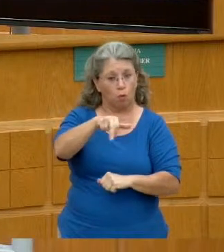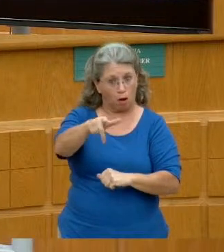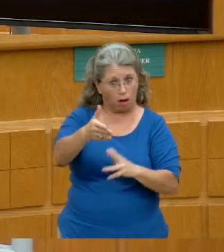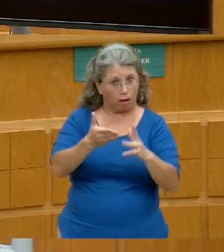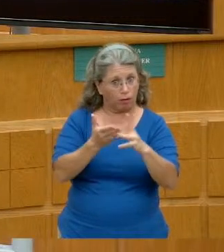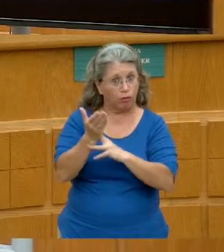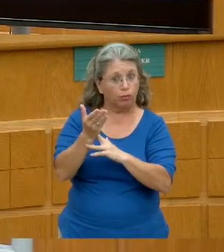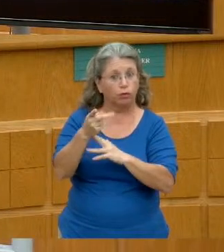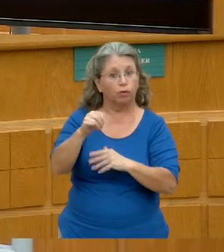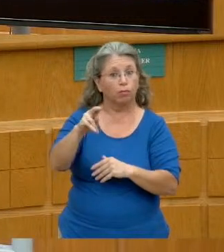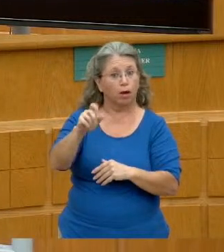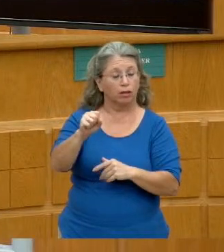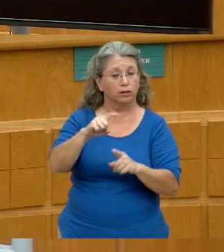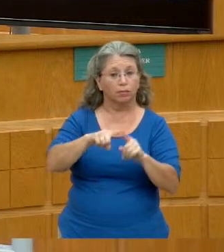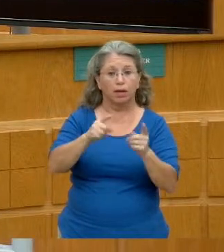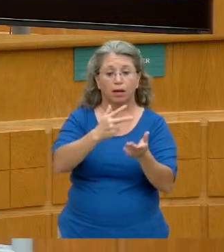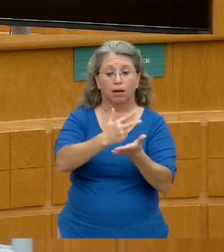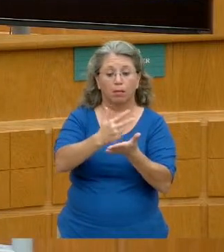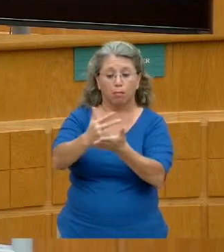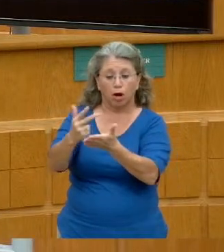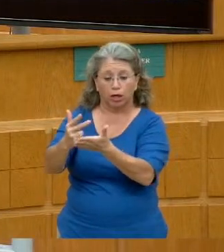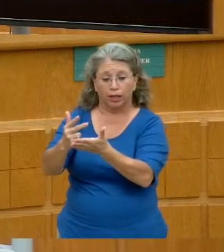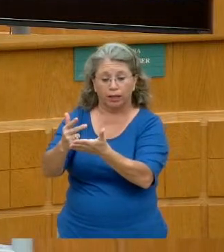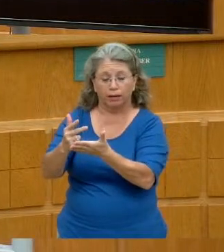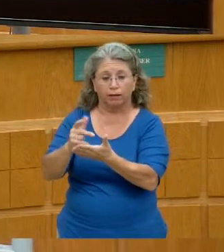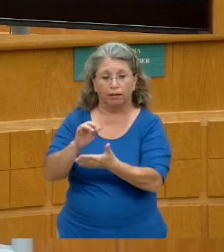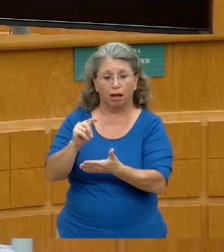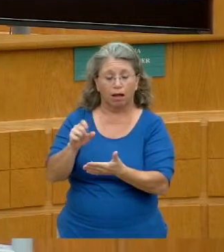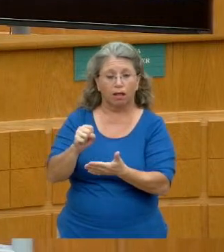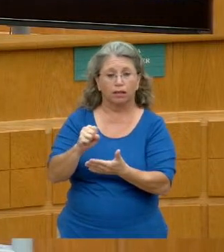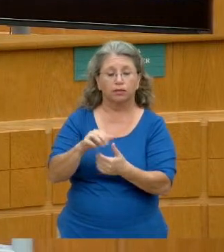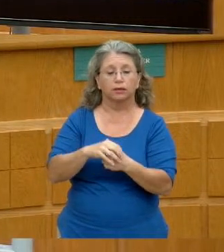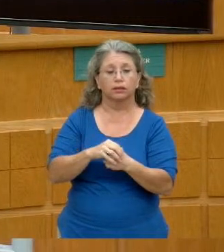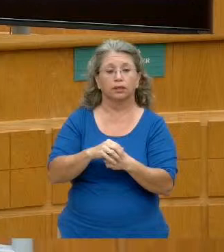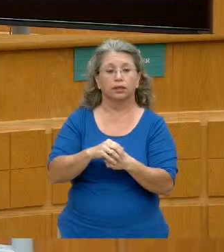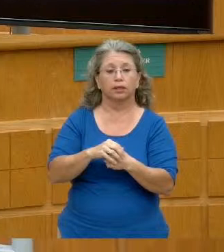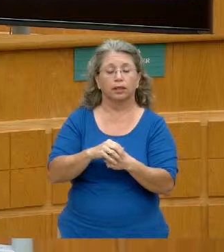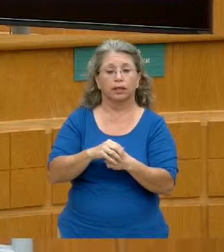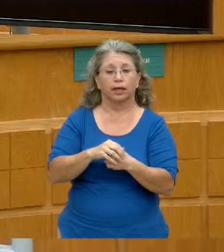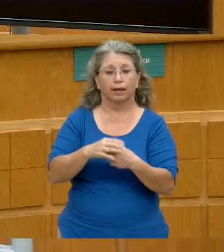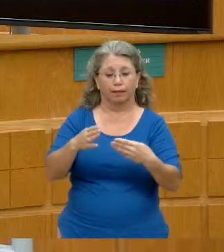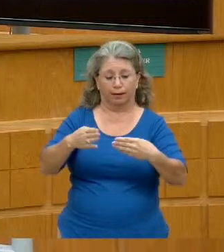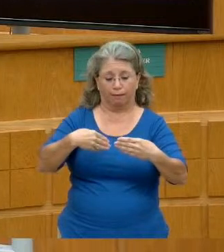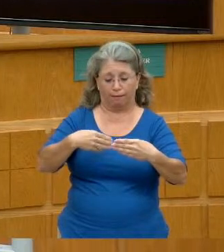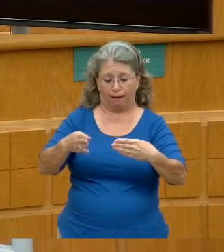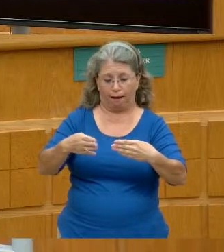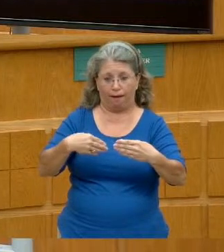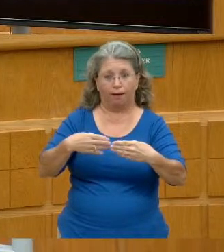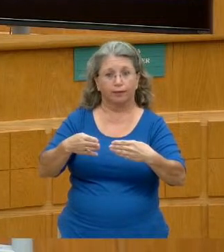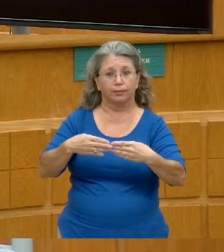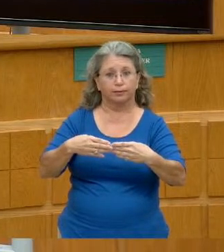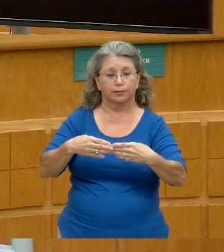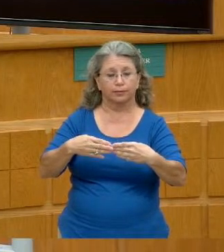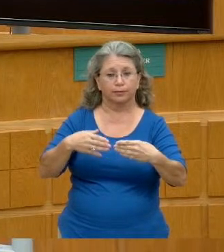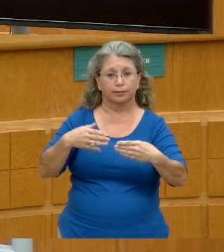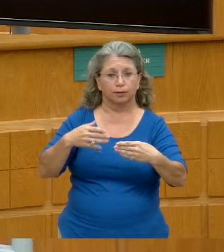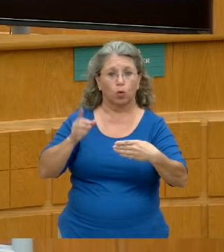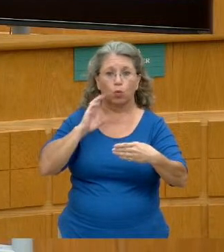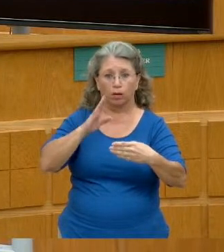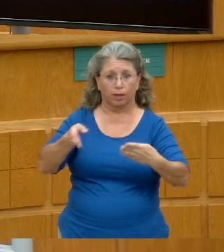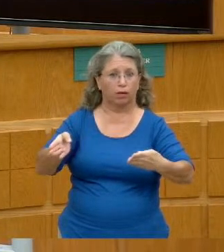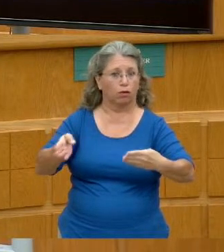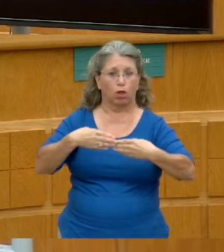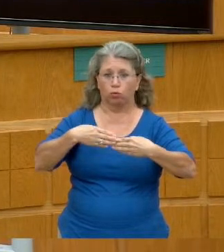park. But the parking lots and kind of the drive gates with a vehicle into the park will be closed. They'll be